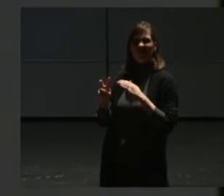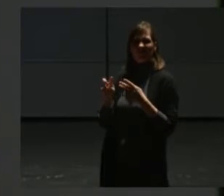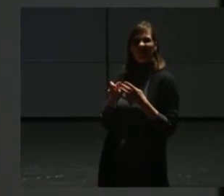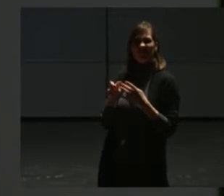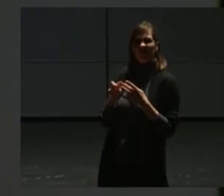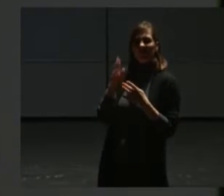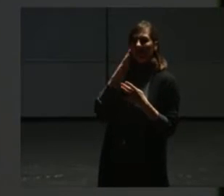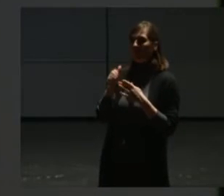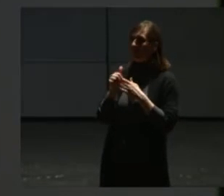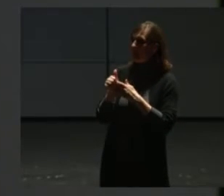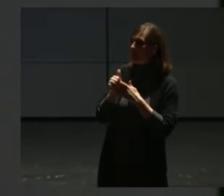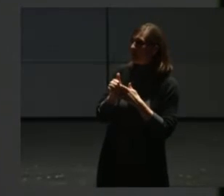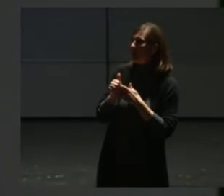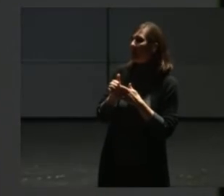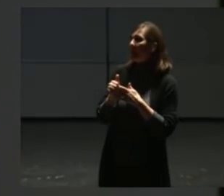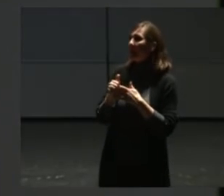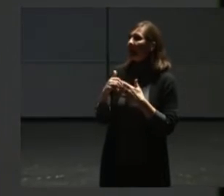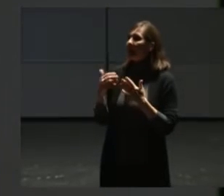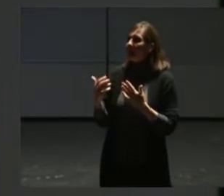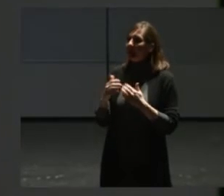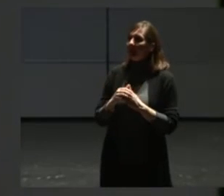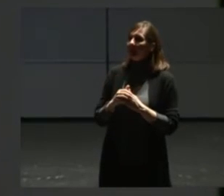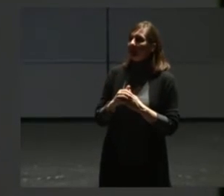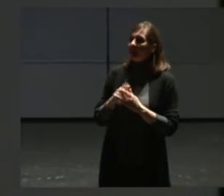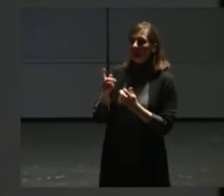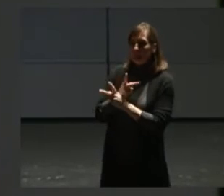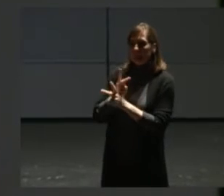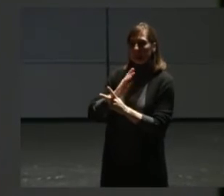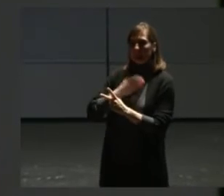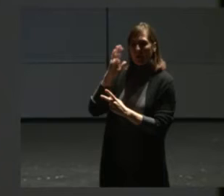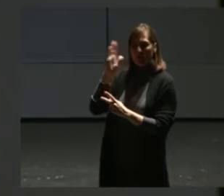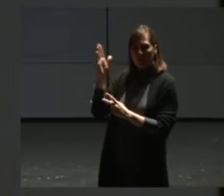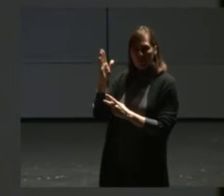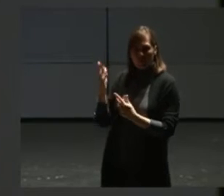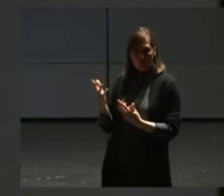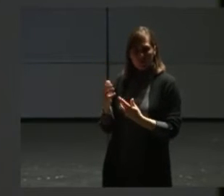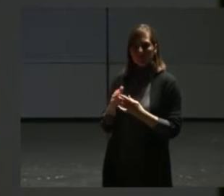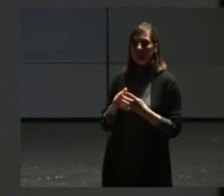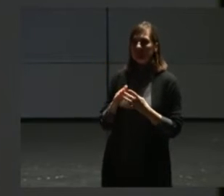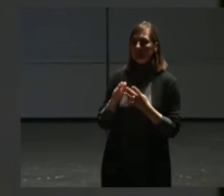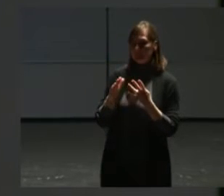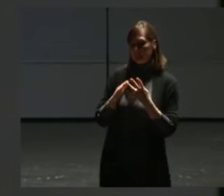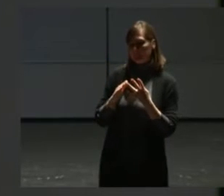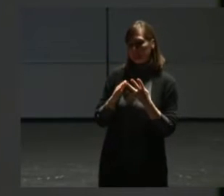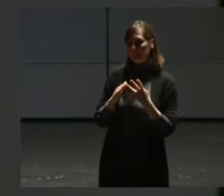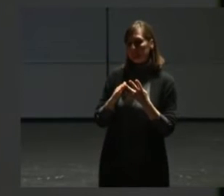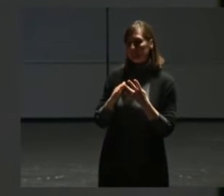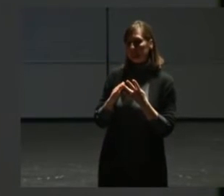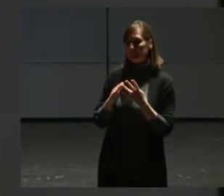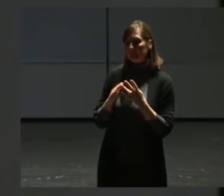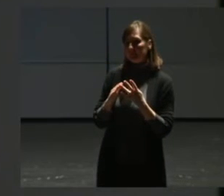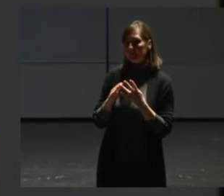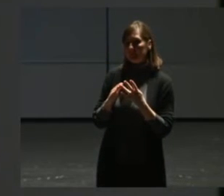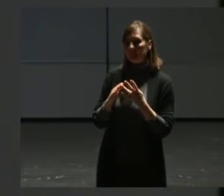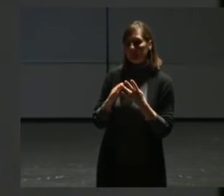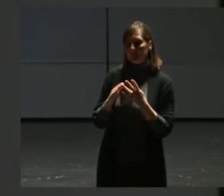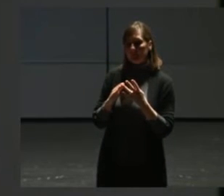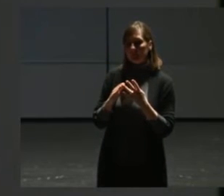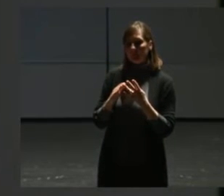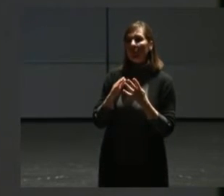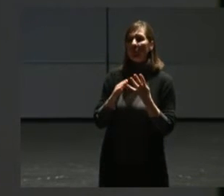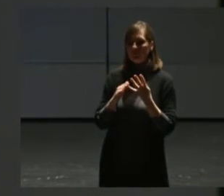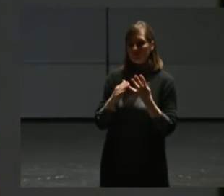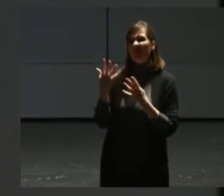of leadership and sharply defining our future. And then looking ahead at what I consider to be five essential